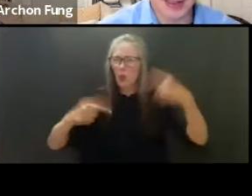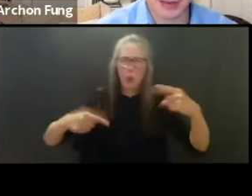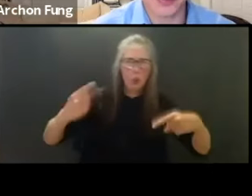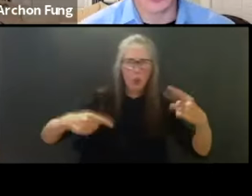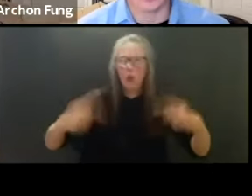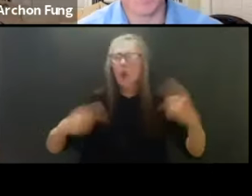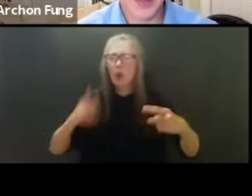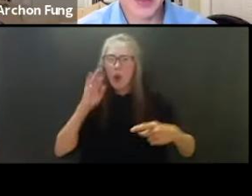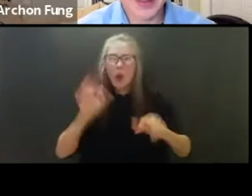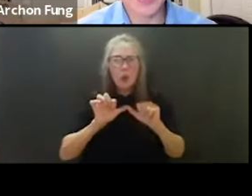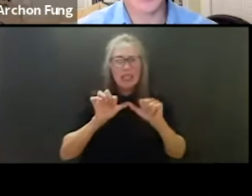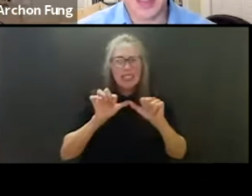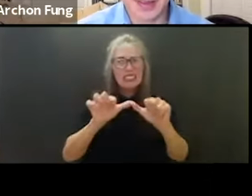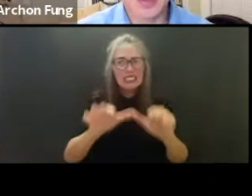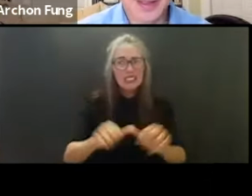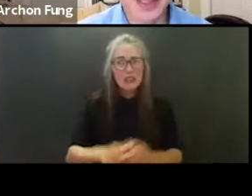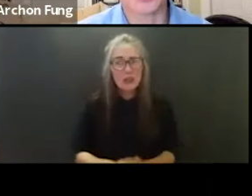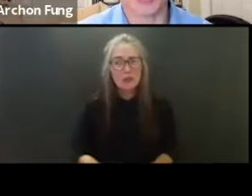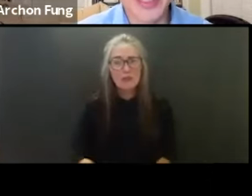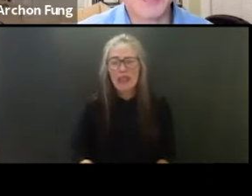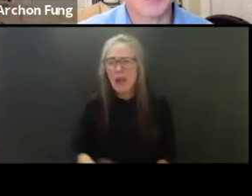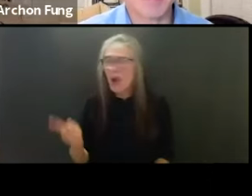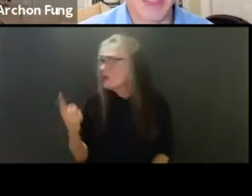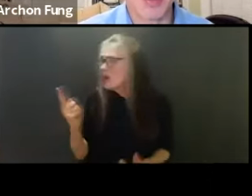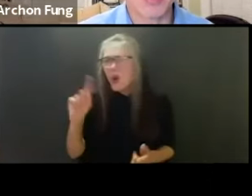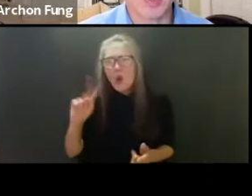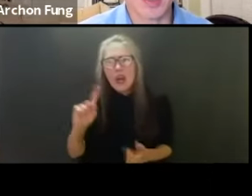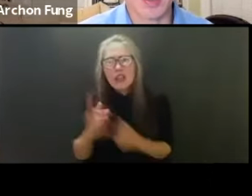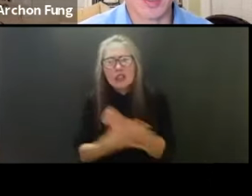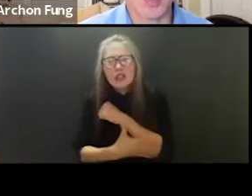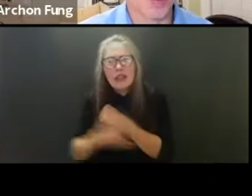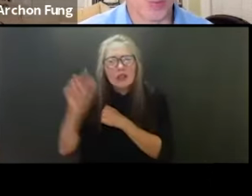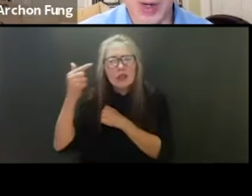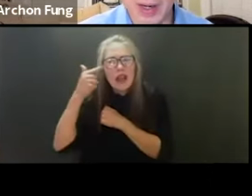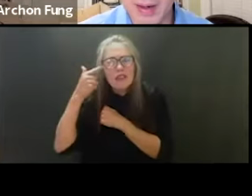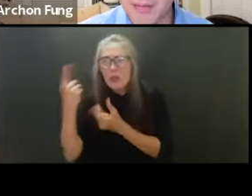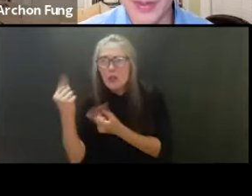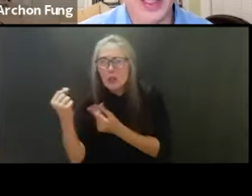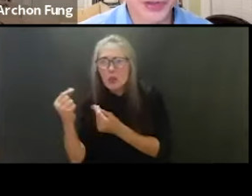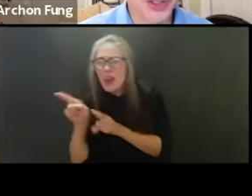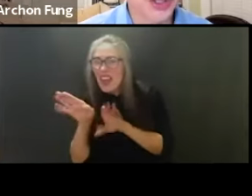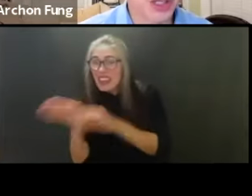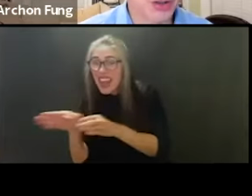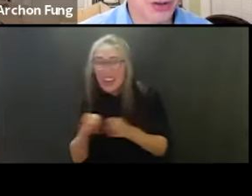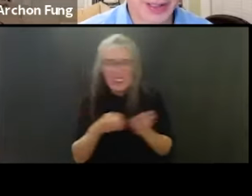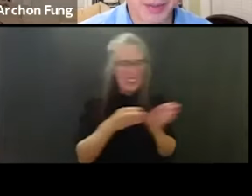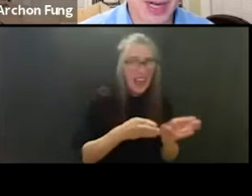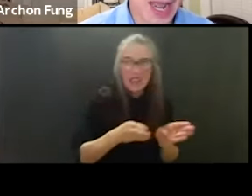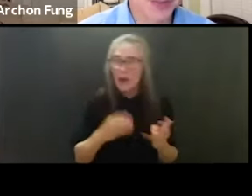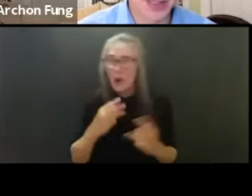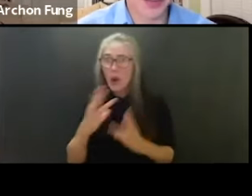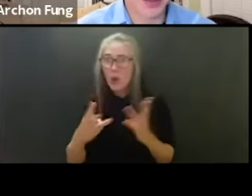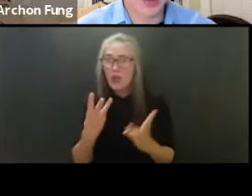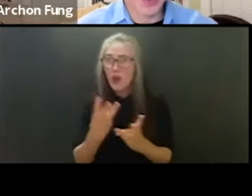state of dizzying disagreement about where the country should go and